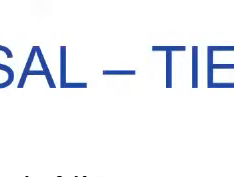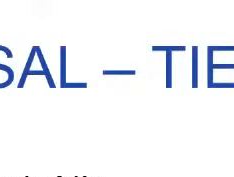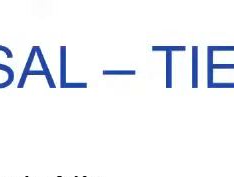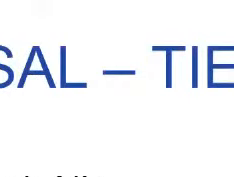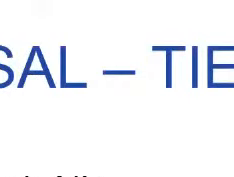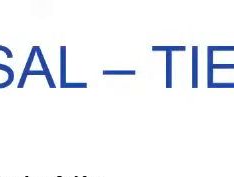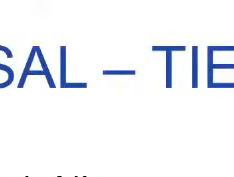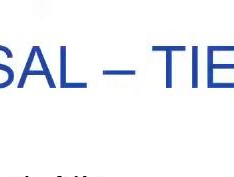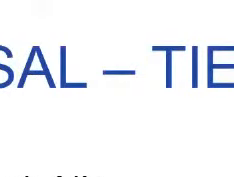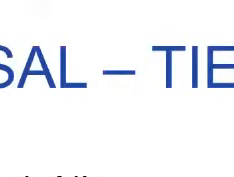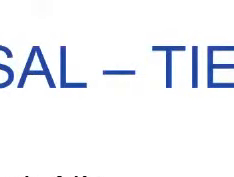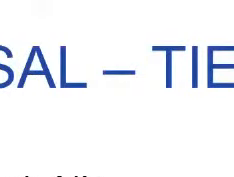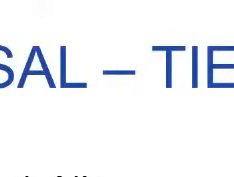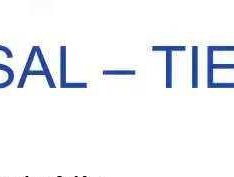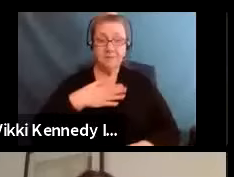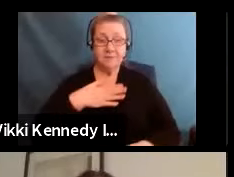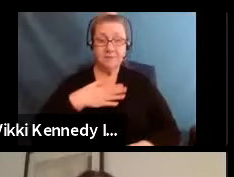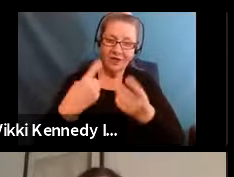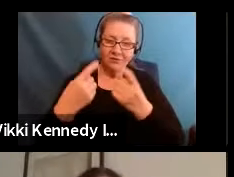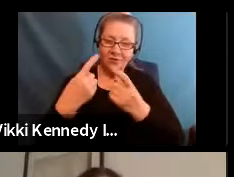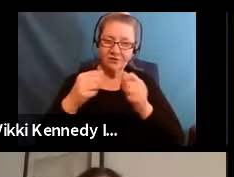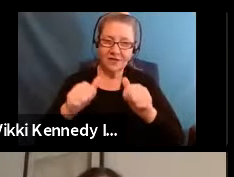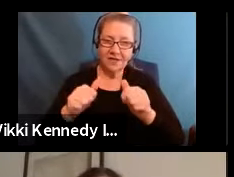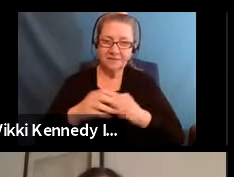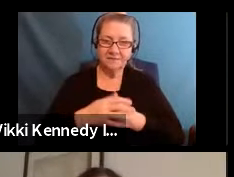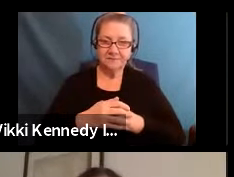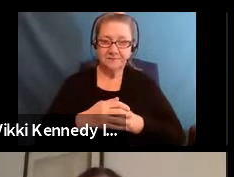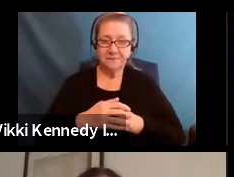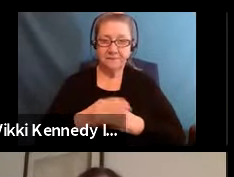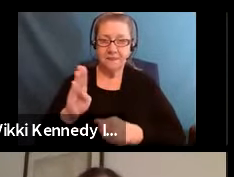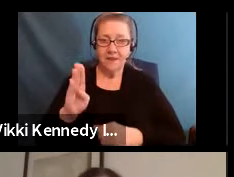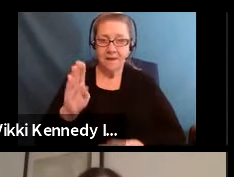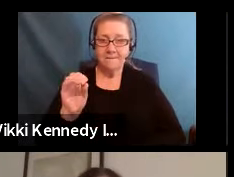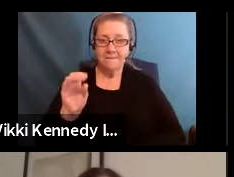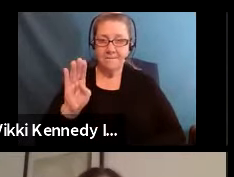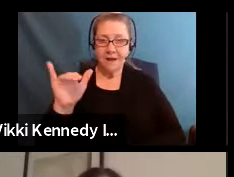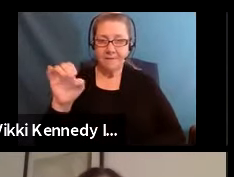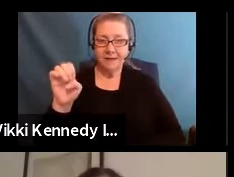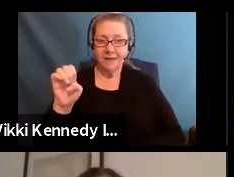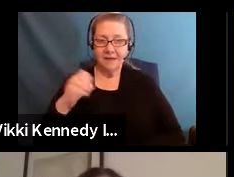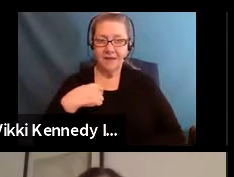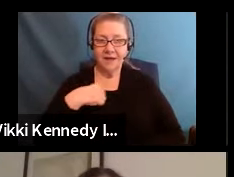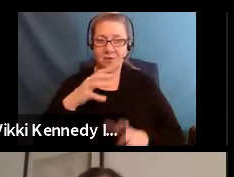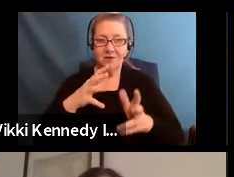conversation about this. And I'm not, Bobby, I will leave it to you in terms of